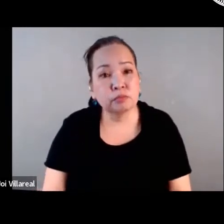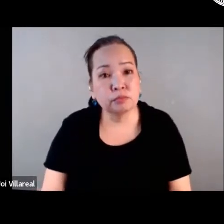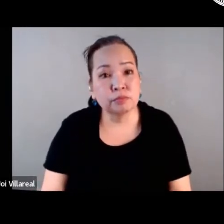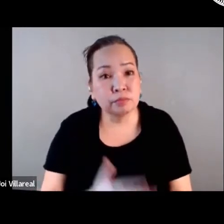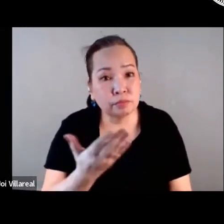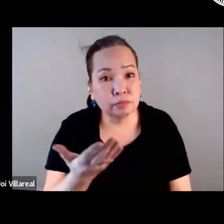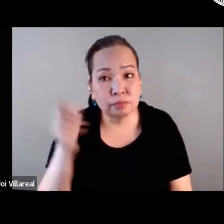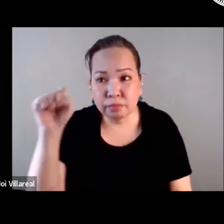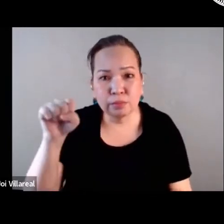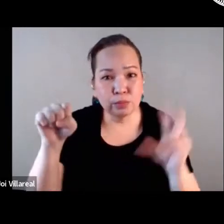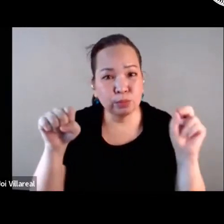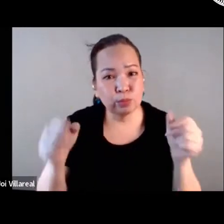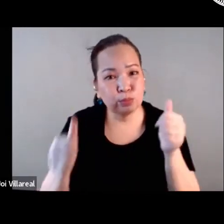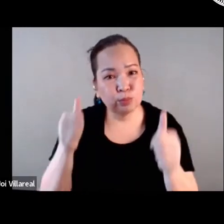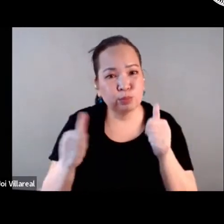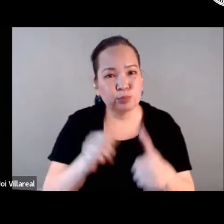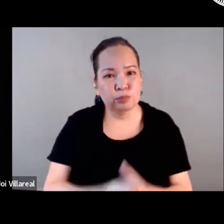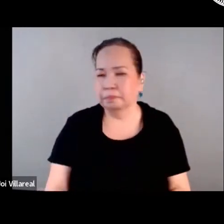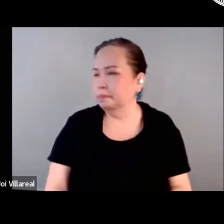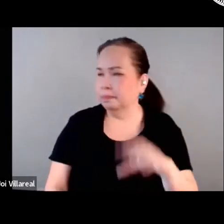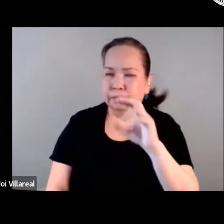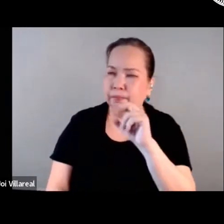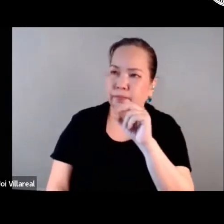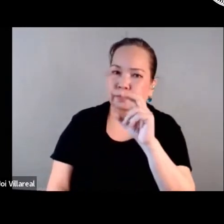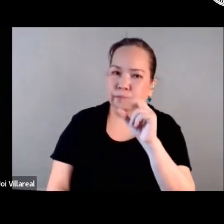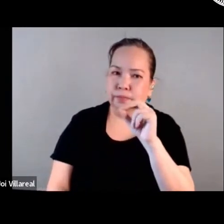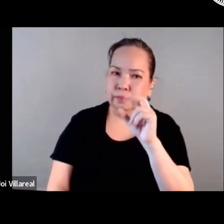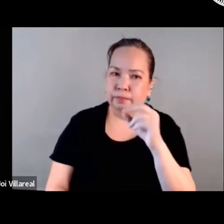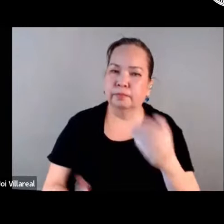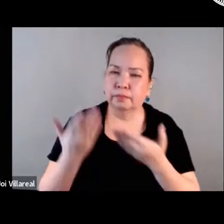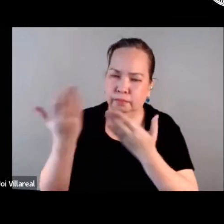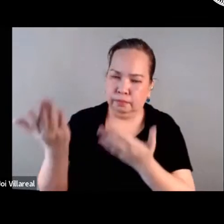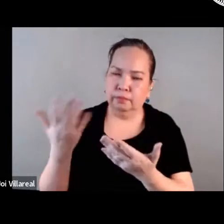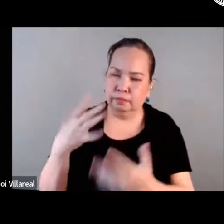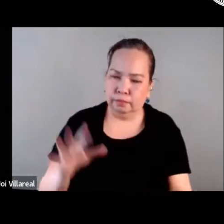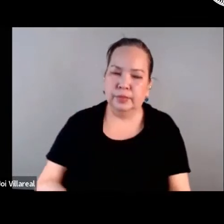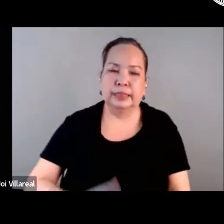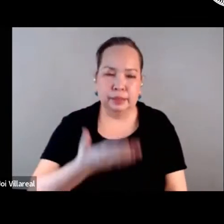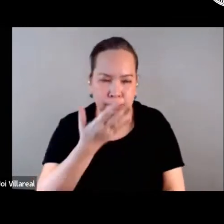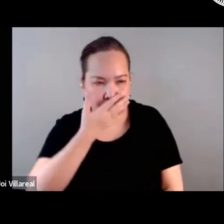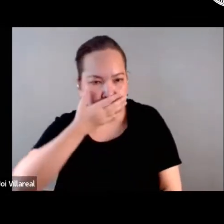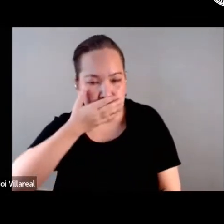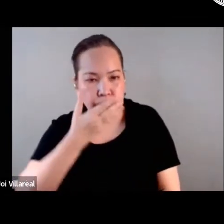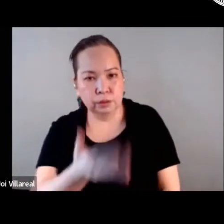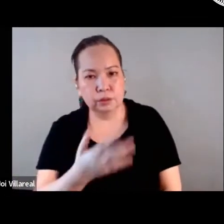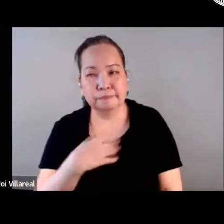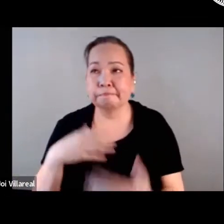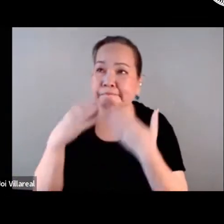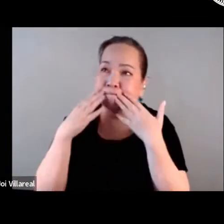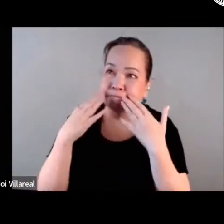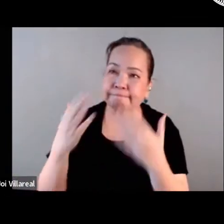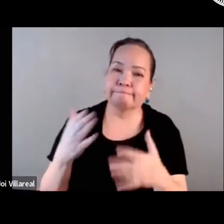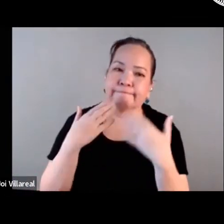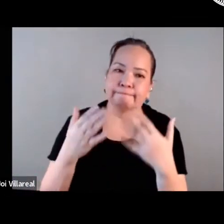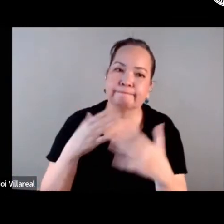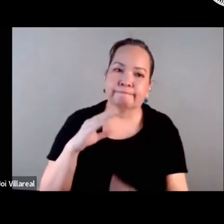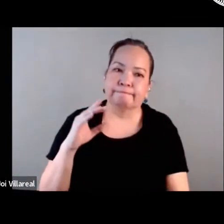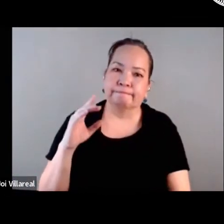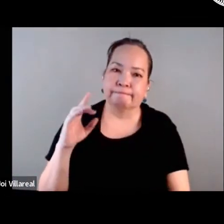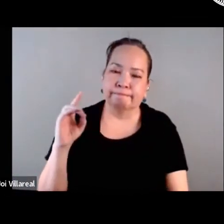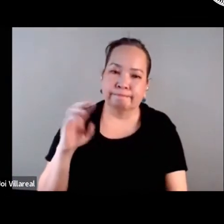dito, yes or no? Yan lang naman. Hindi po. At isusumiti po namin ito sa inyo. Yes, thank you. Marami po salamat. Salamat, Dr.